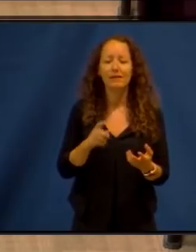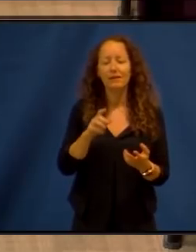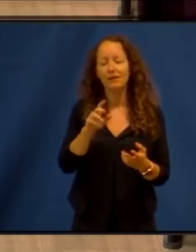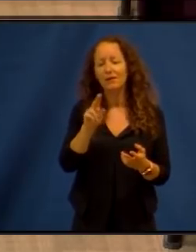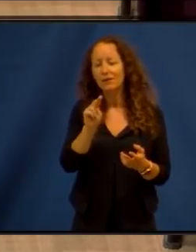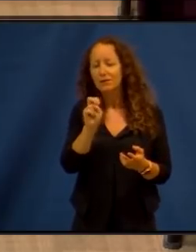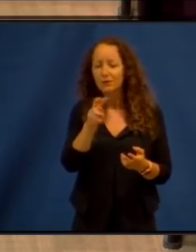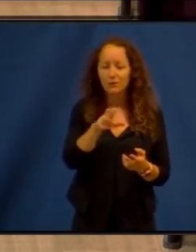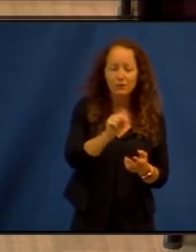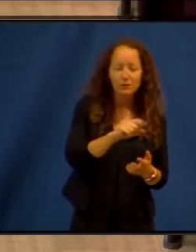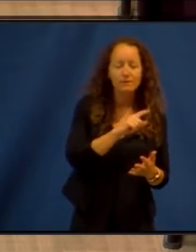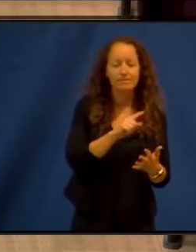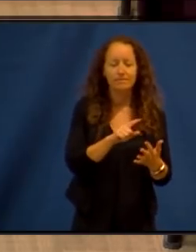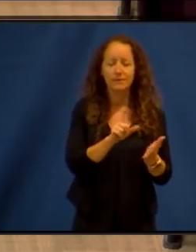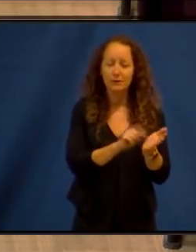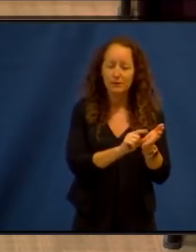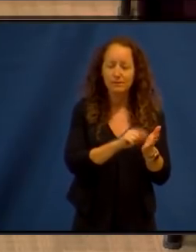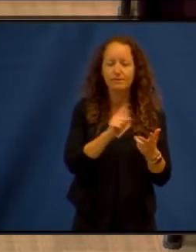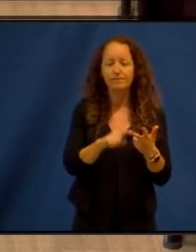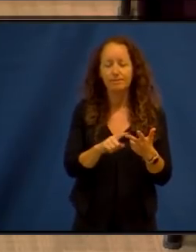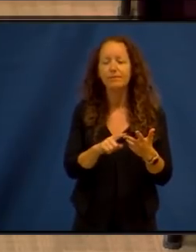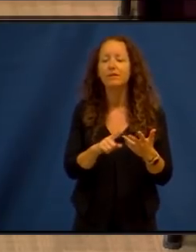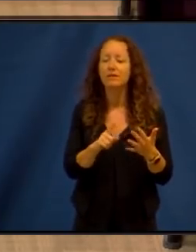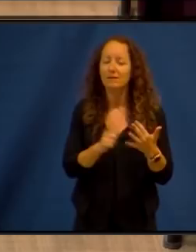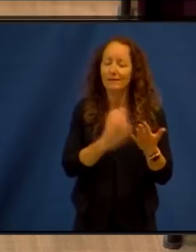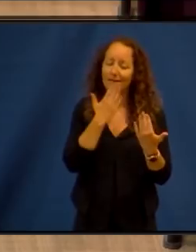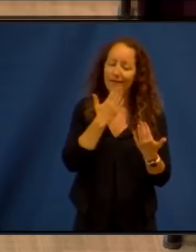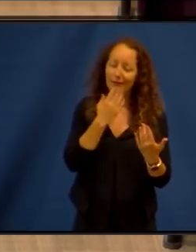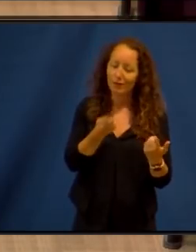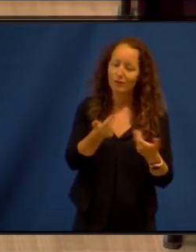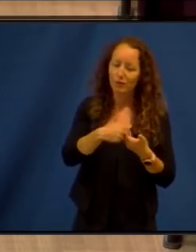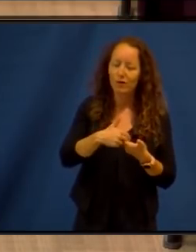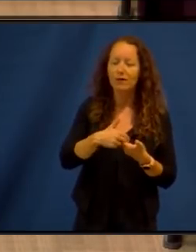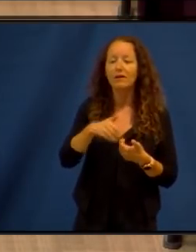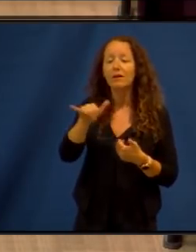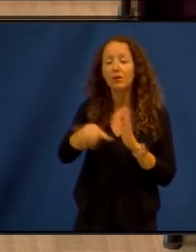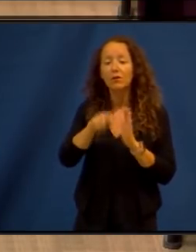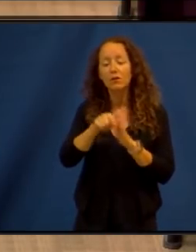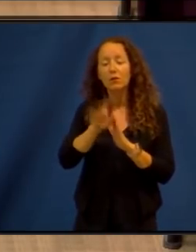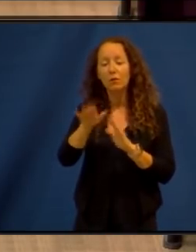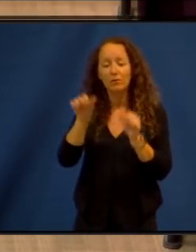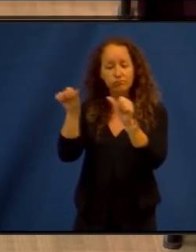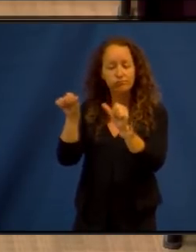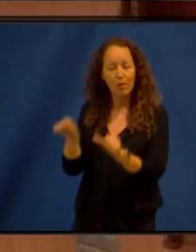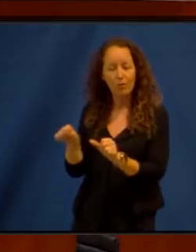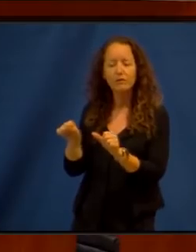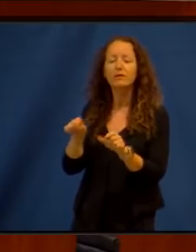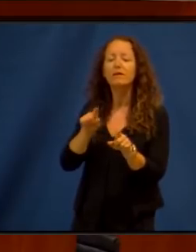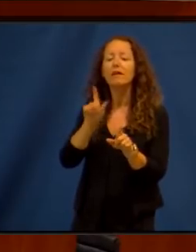remain on our YouTube site, and you can watch it later if you like. Thank you very much.